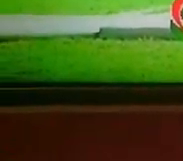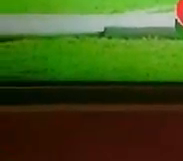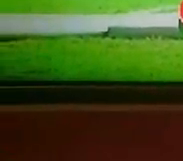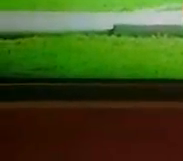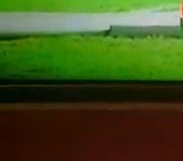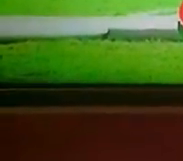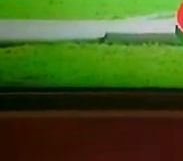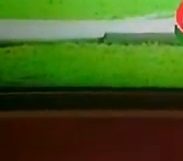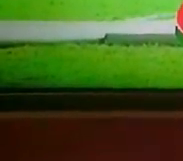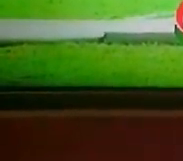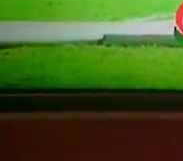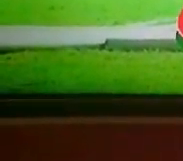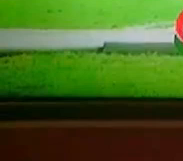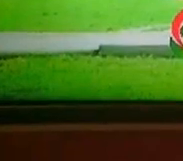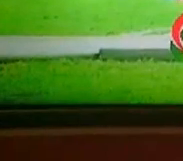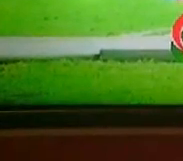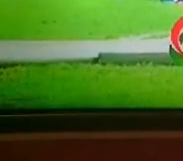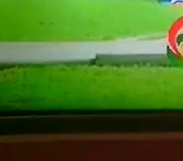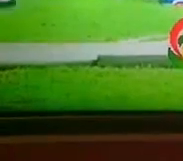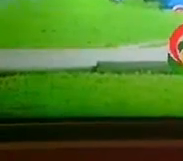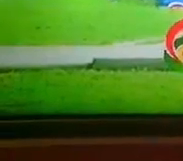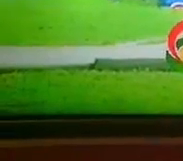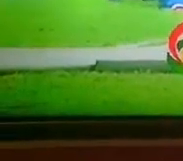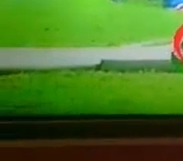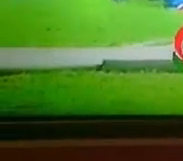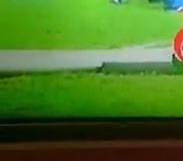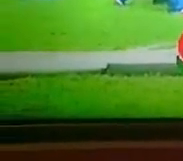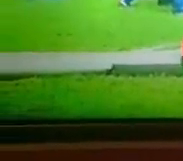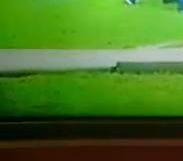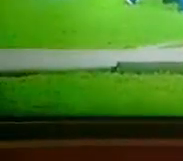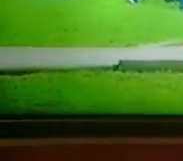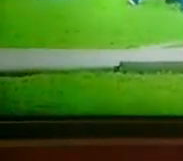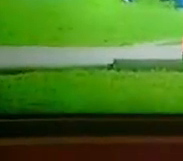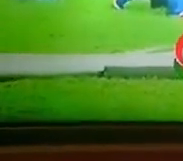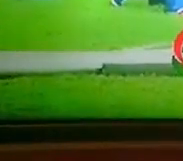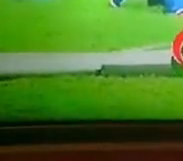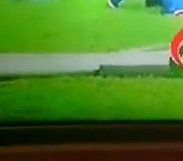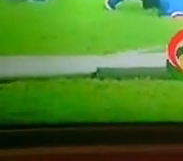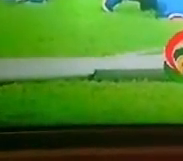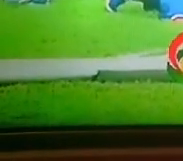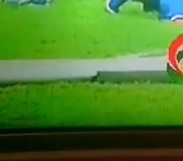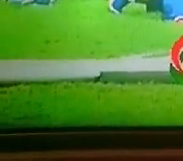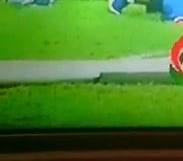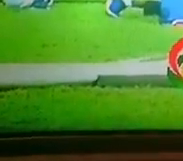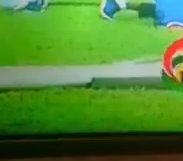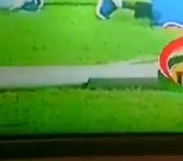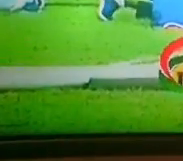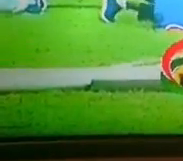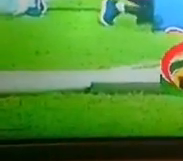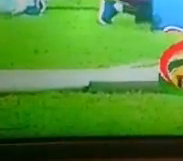be a crash of heads. Exactly. It's, so it's done with training. Yeah, and let me add that Lieutenant